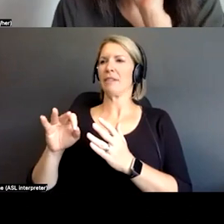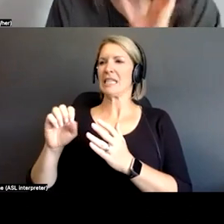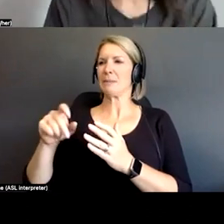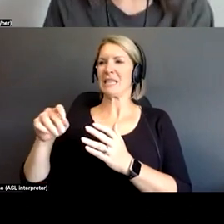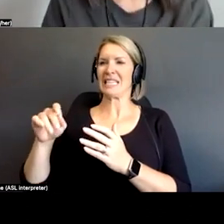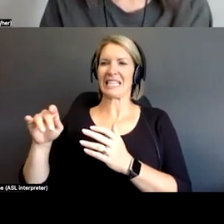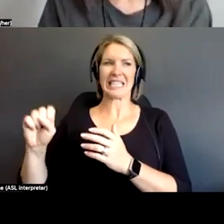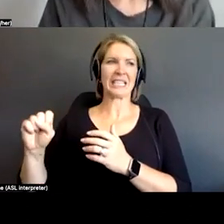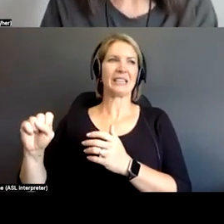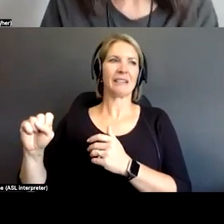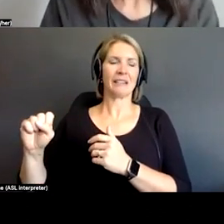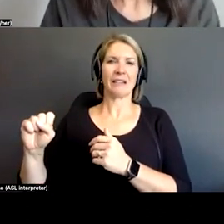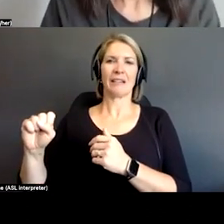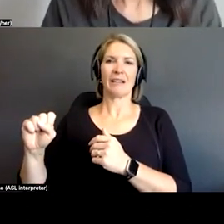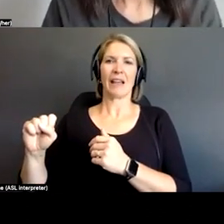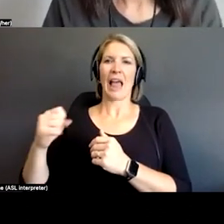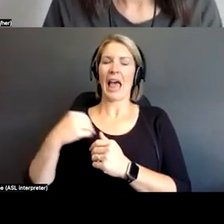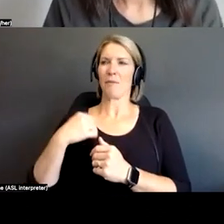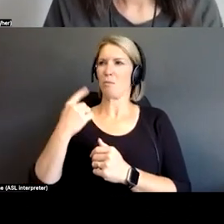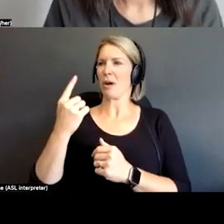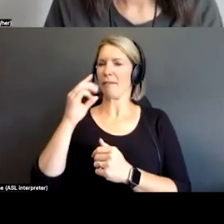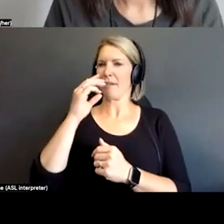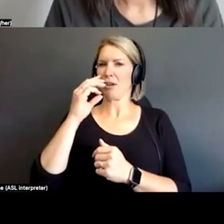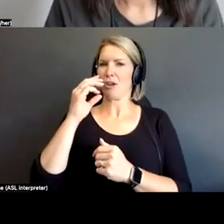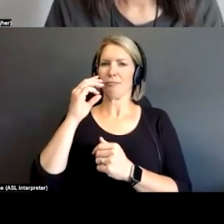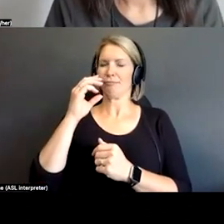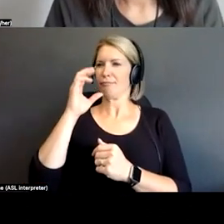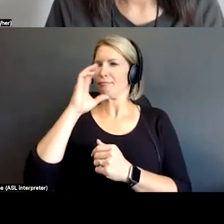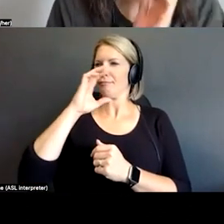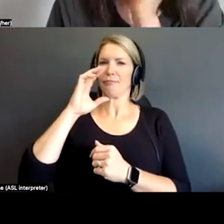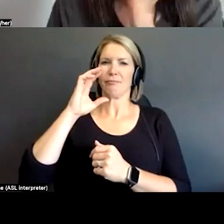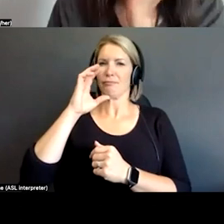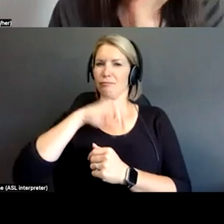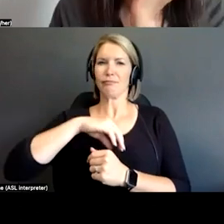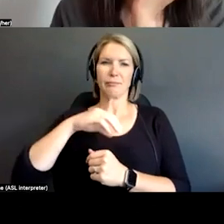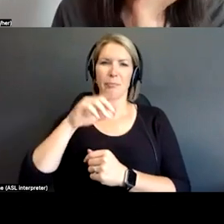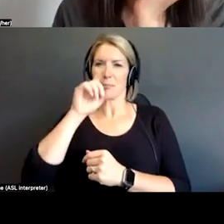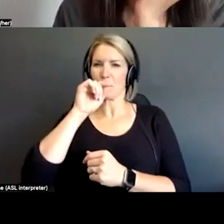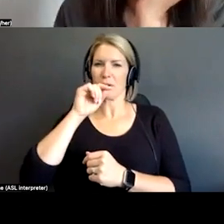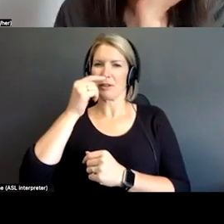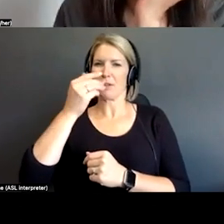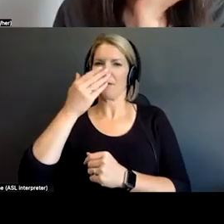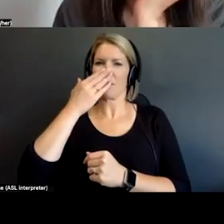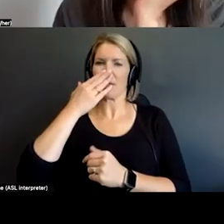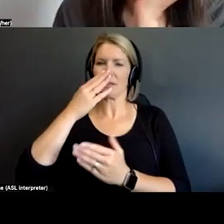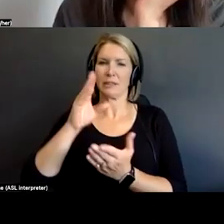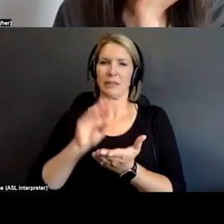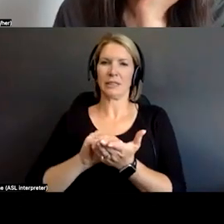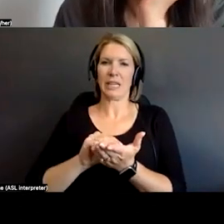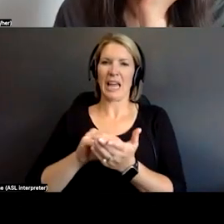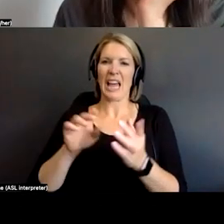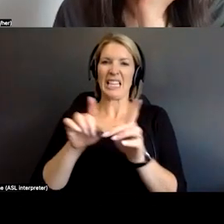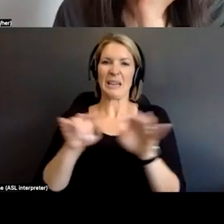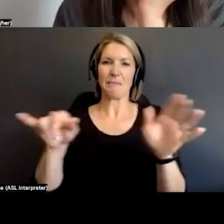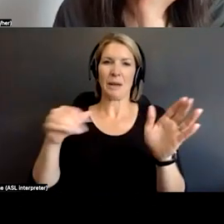the Galapagos birds on the cover. But the thing that really sold it for me was there was an imprinted coffee cup stain. This was